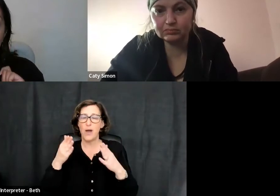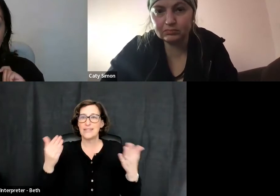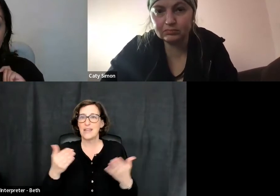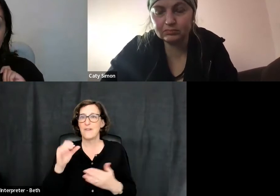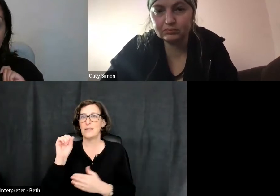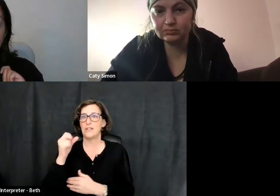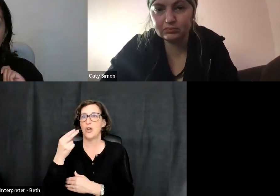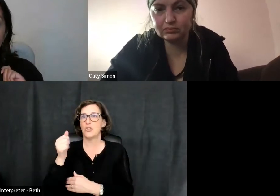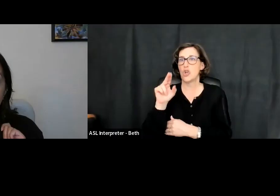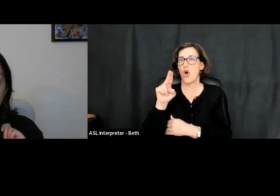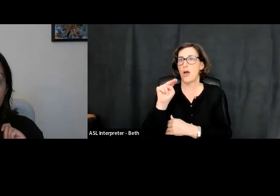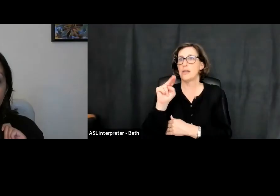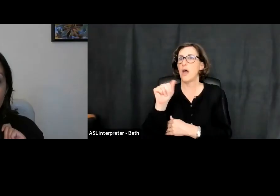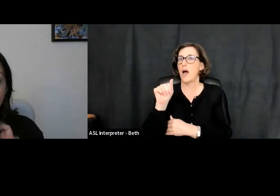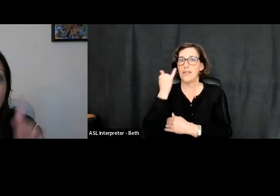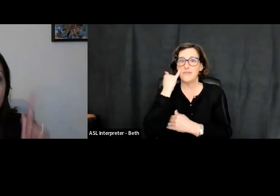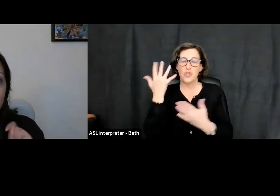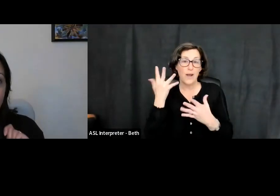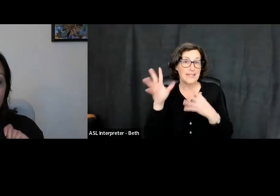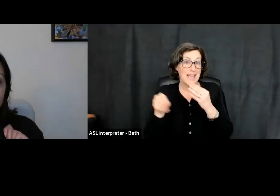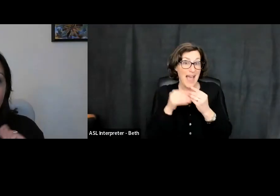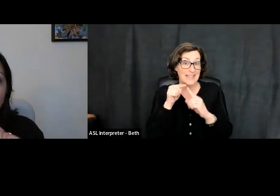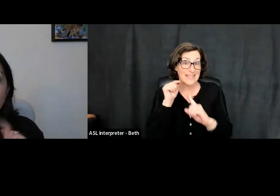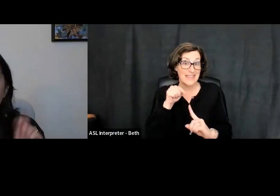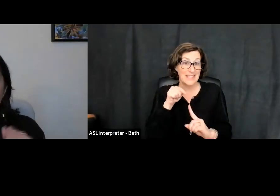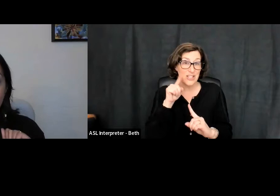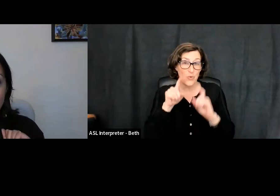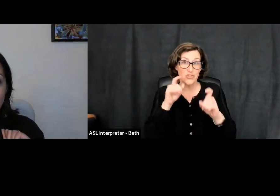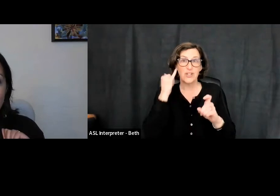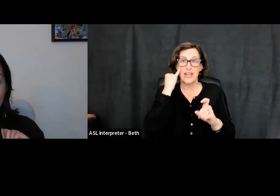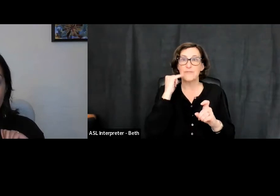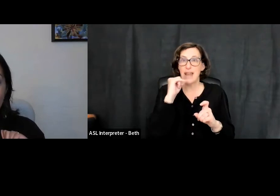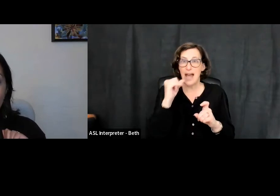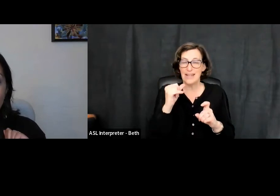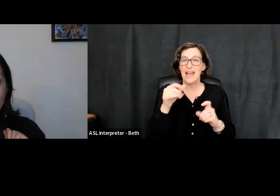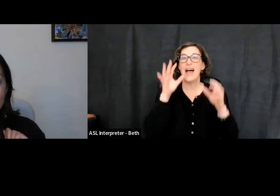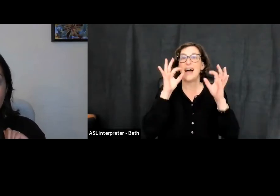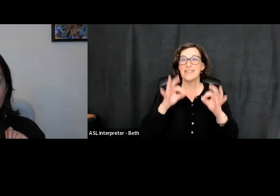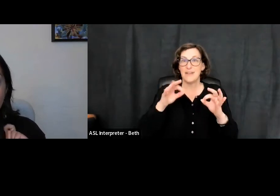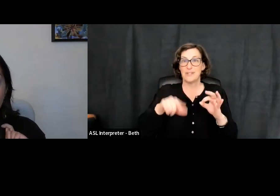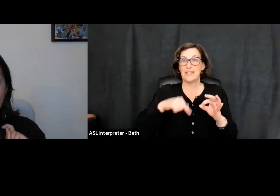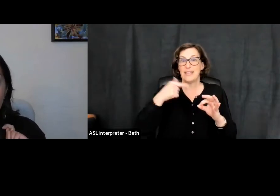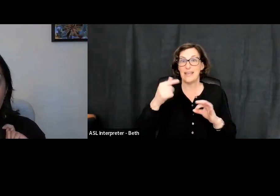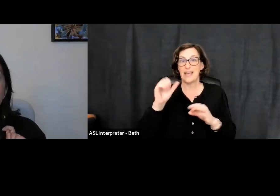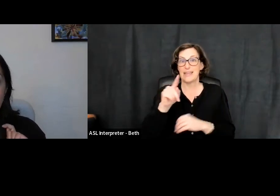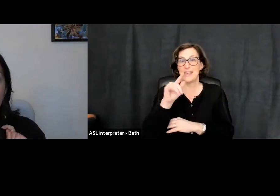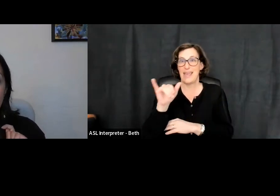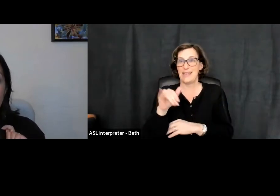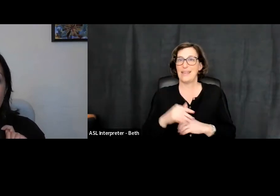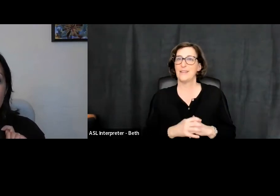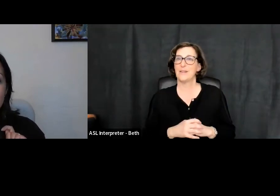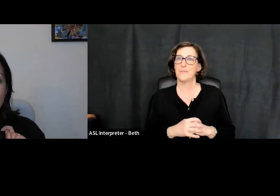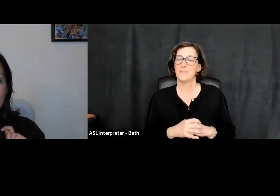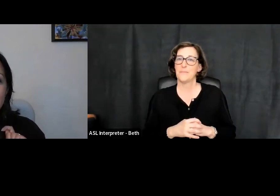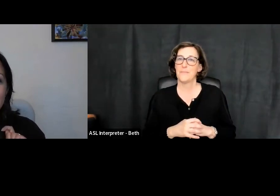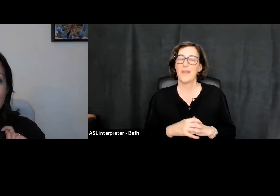if Shawna wanted to contribute anything to this question. If not, Shawna, I will definitely pass the next question to you first. Oh,